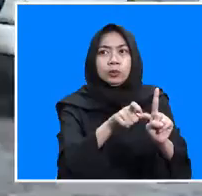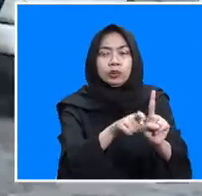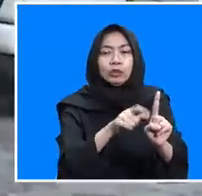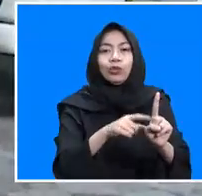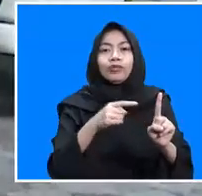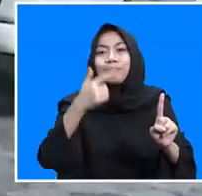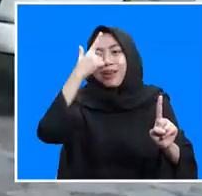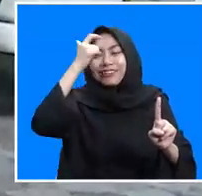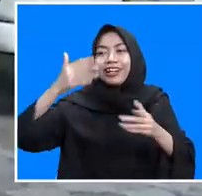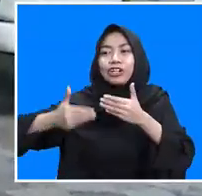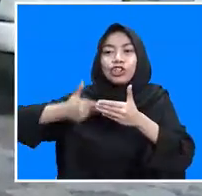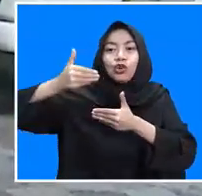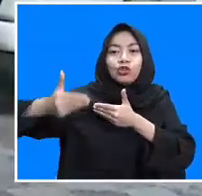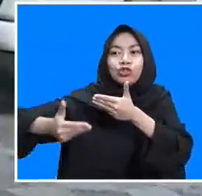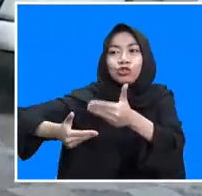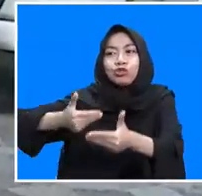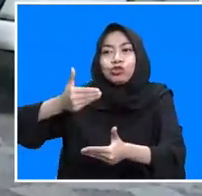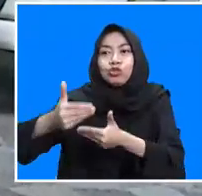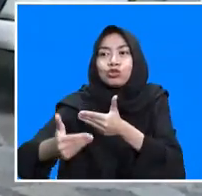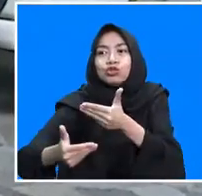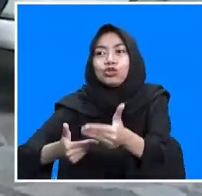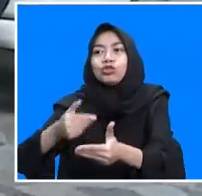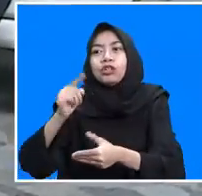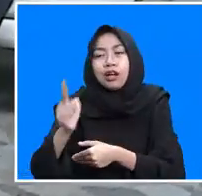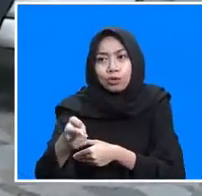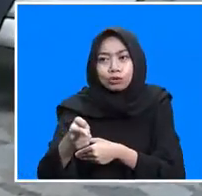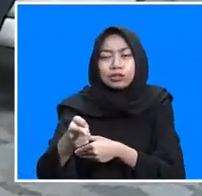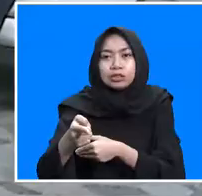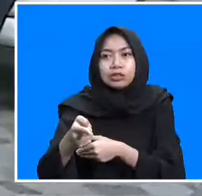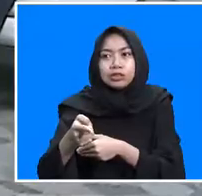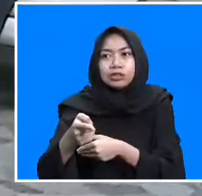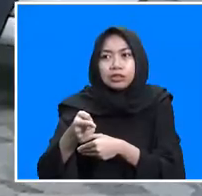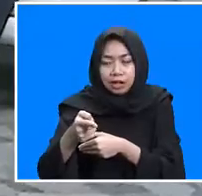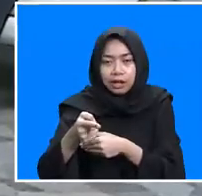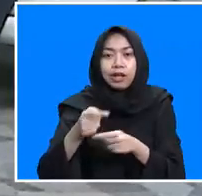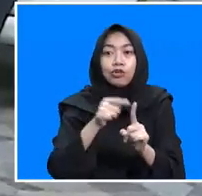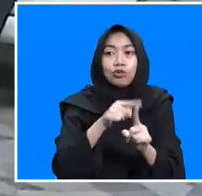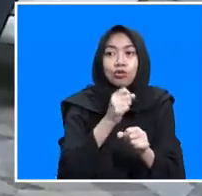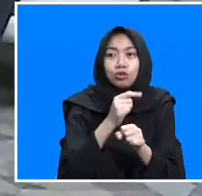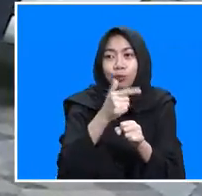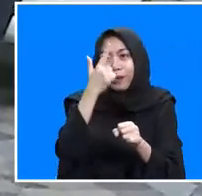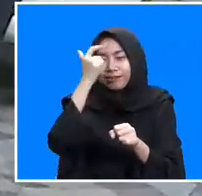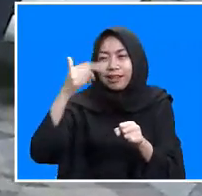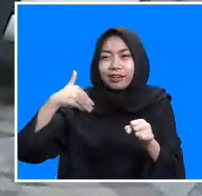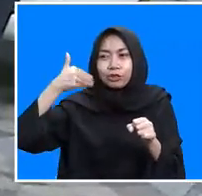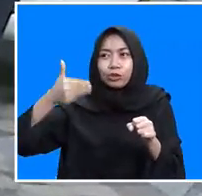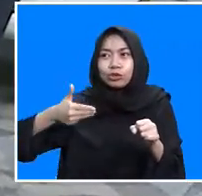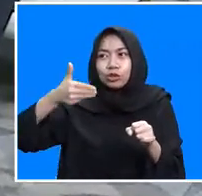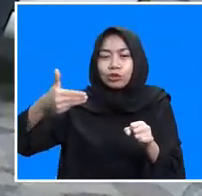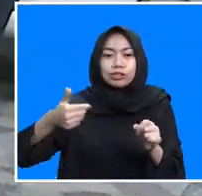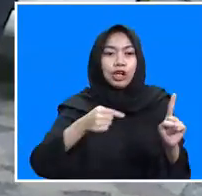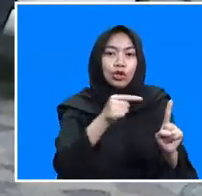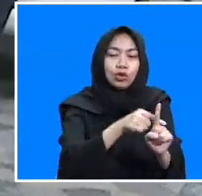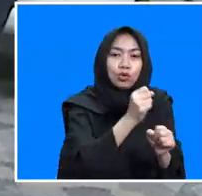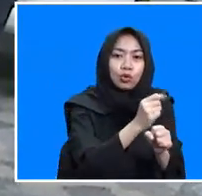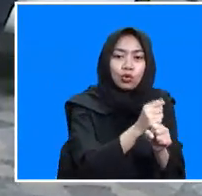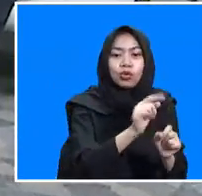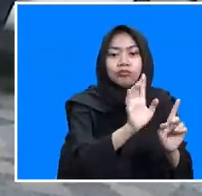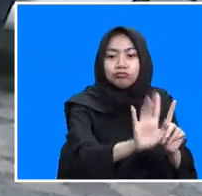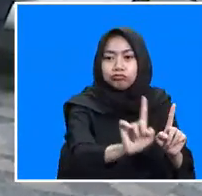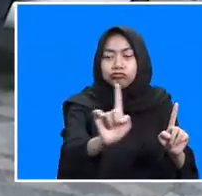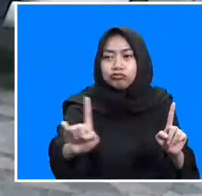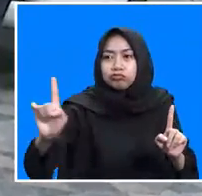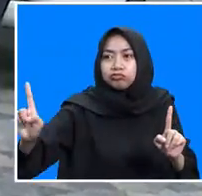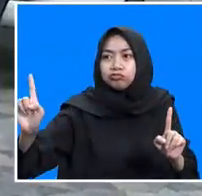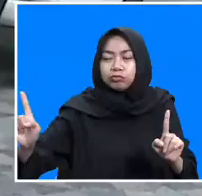learn, and they like to engage and network. So what we saw anecdotally was a lot of cross-teacher sector engagement